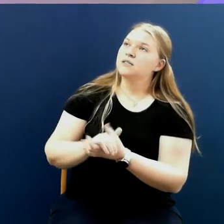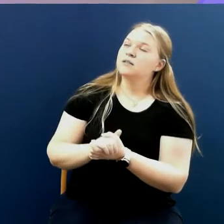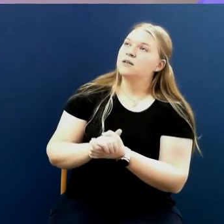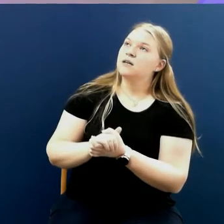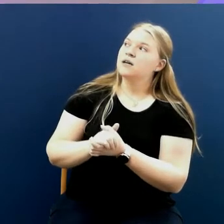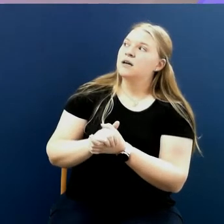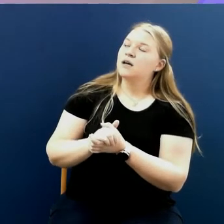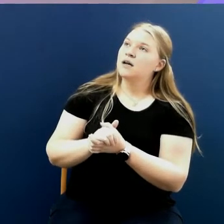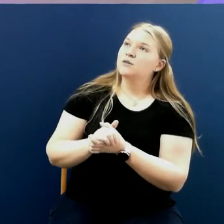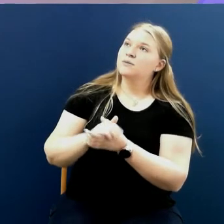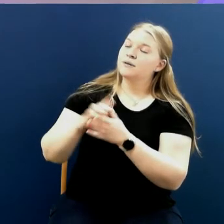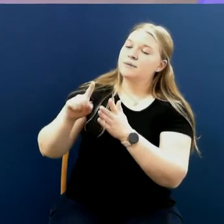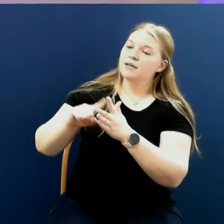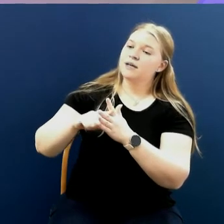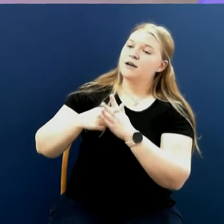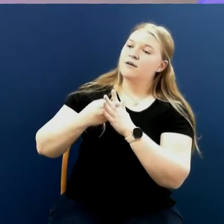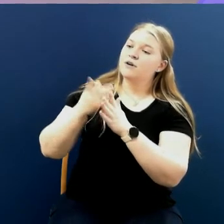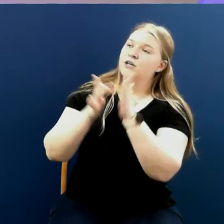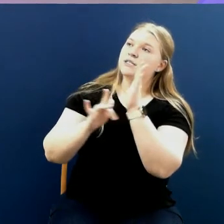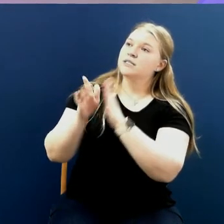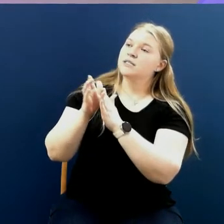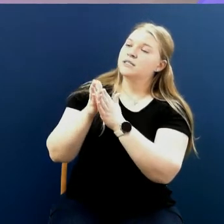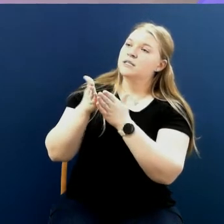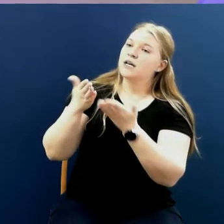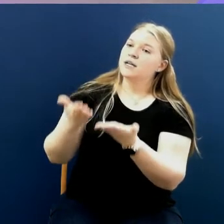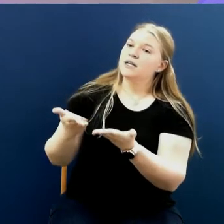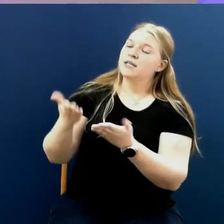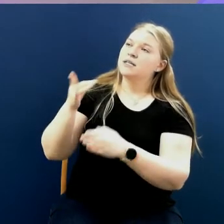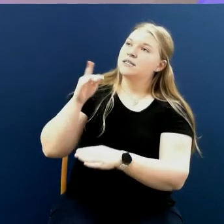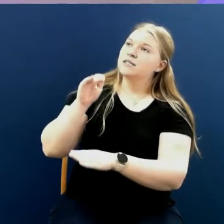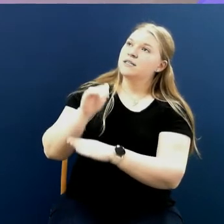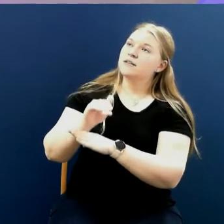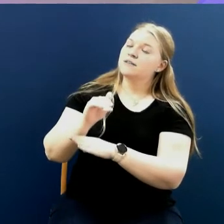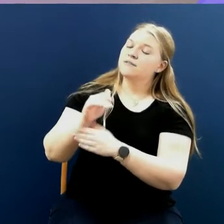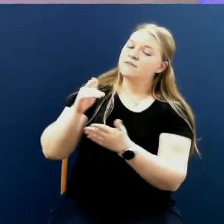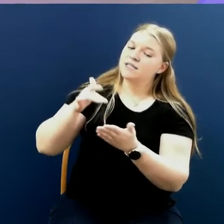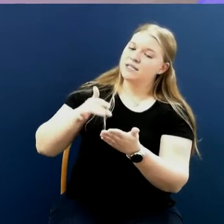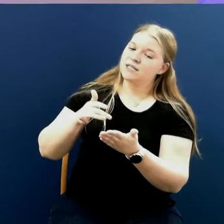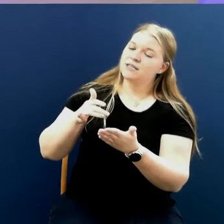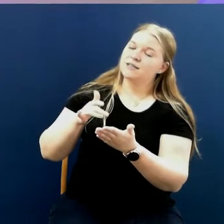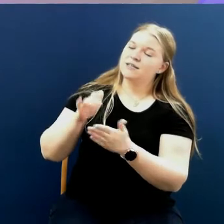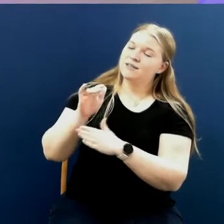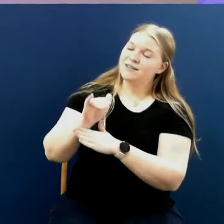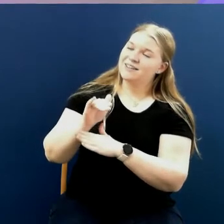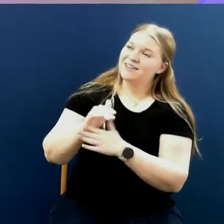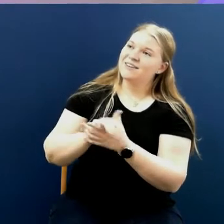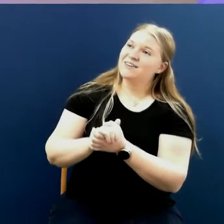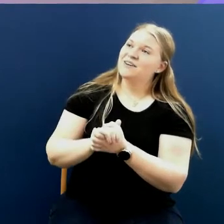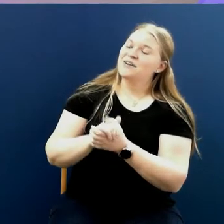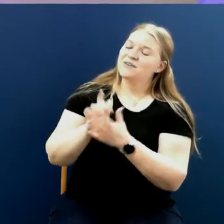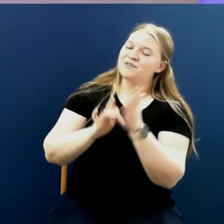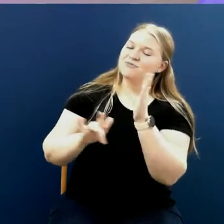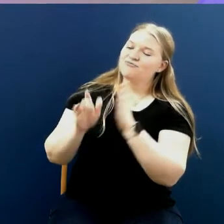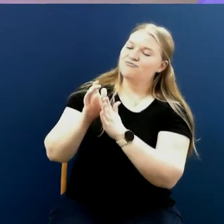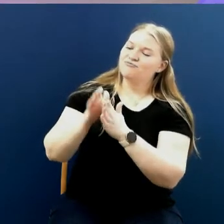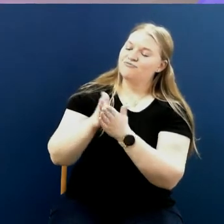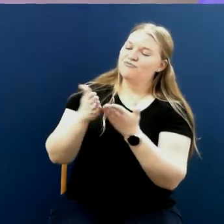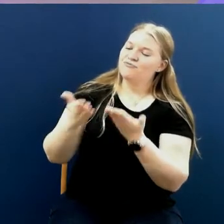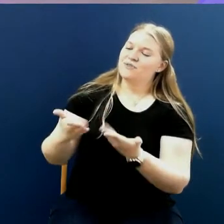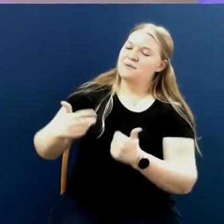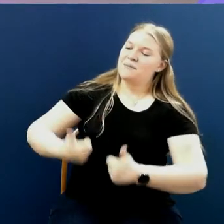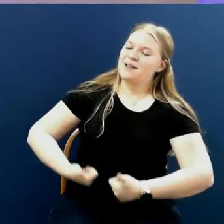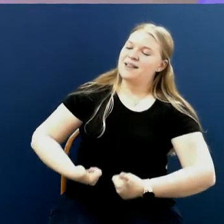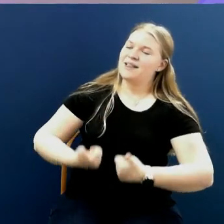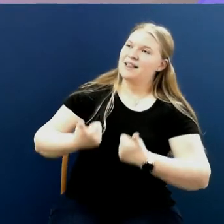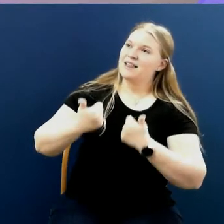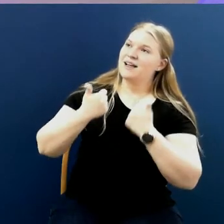And as we begin our study this evening, Lord, would your scripture come alive to us?